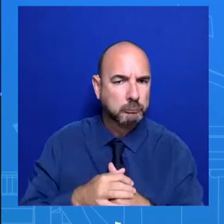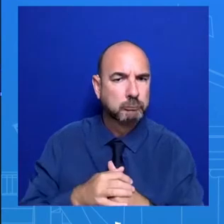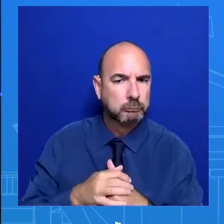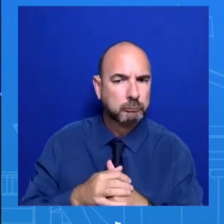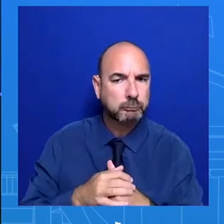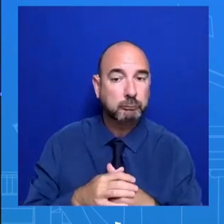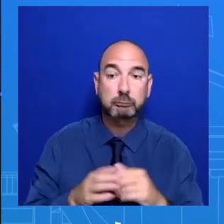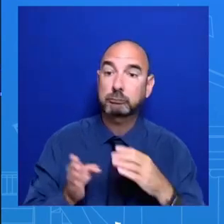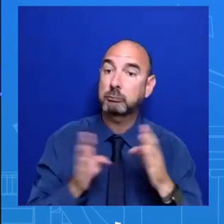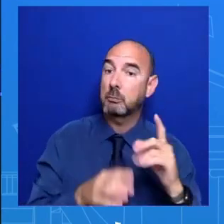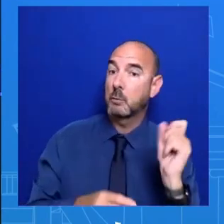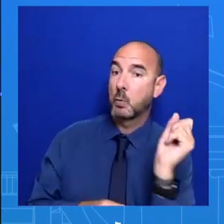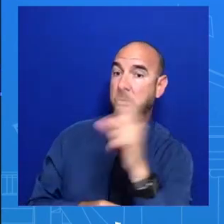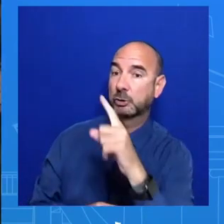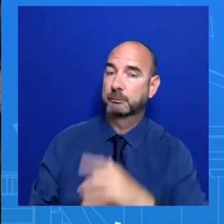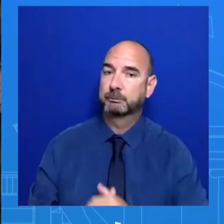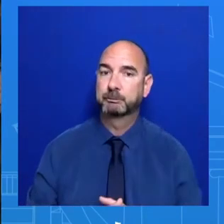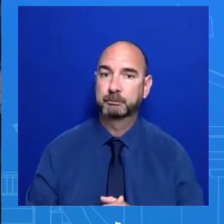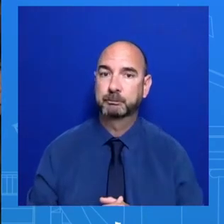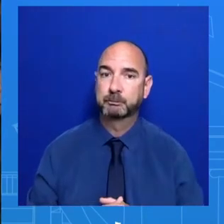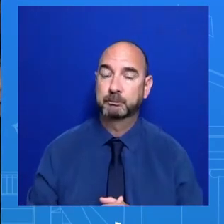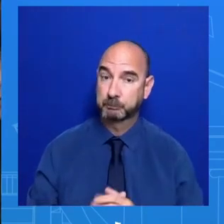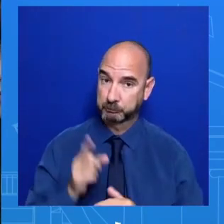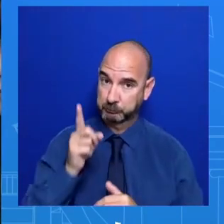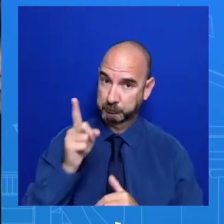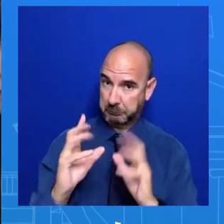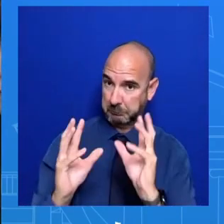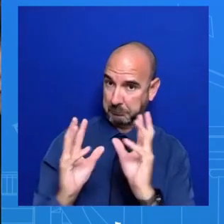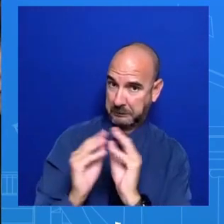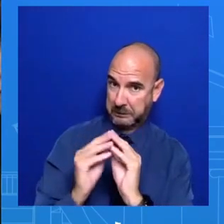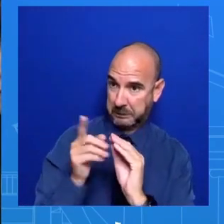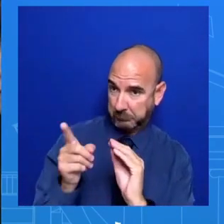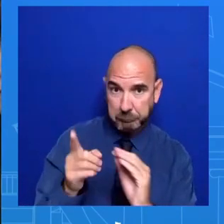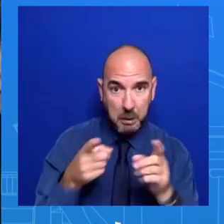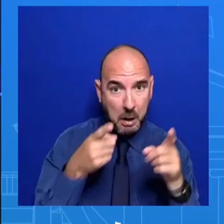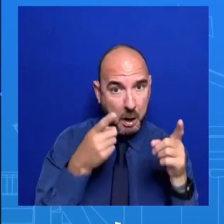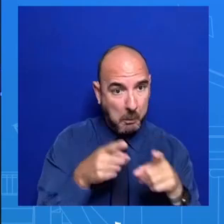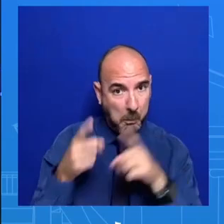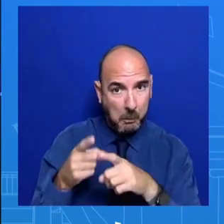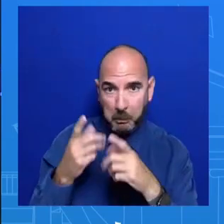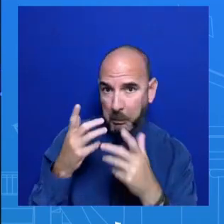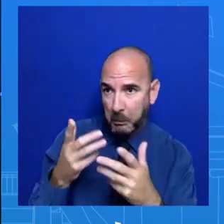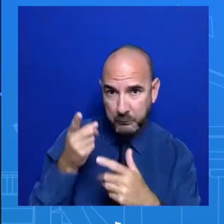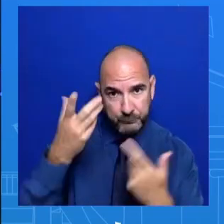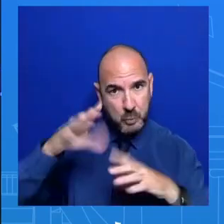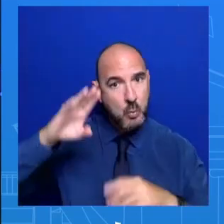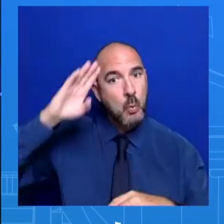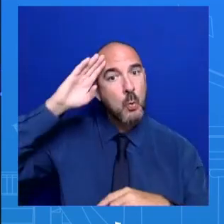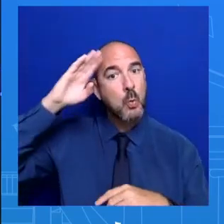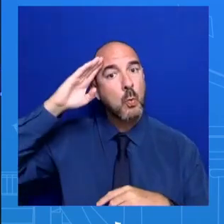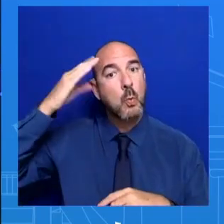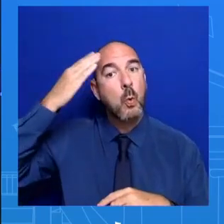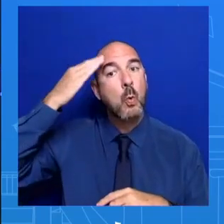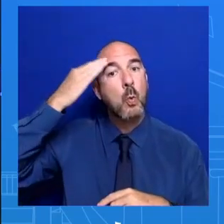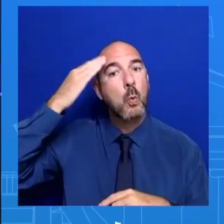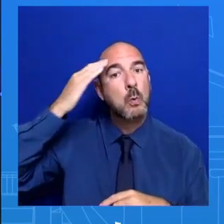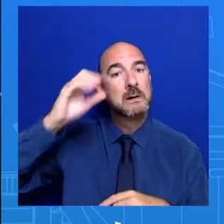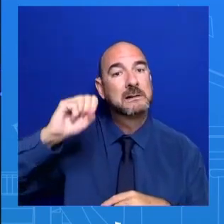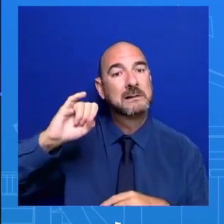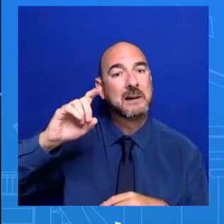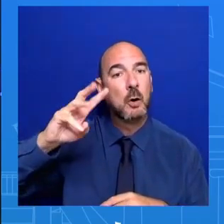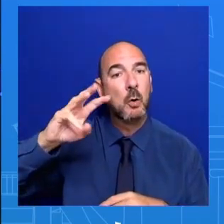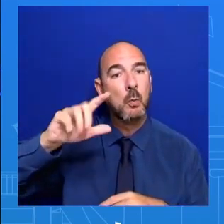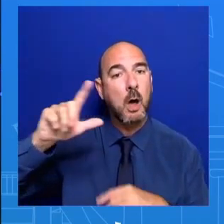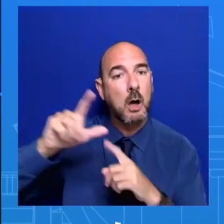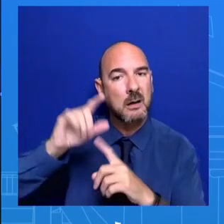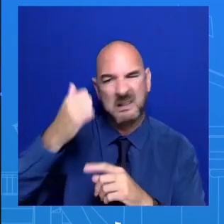meetings provide any U.S. intelligence about Sinwar's whereabouts? So I think at the root of this question is a story that is